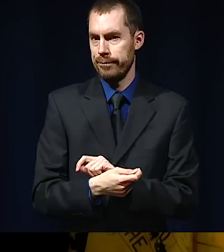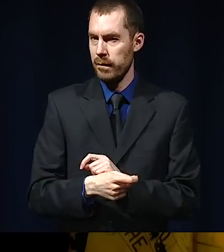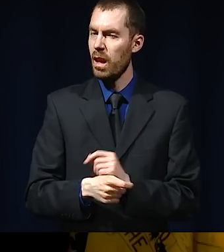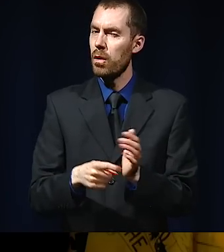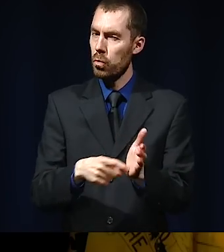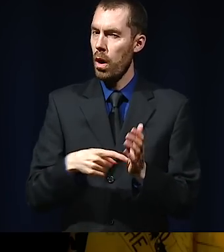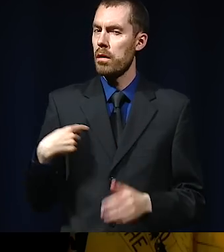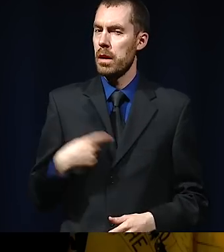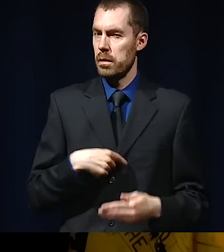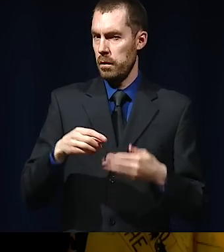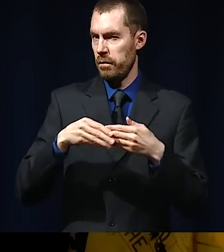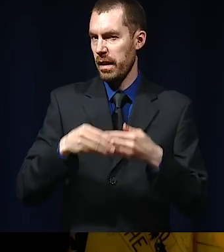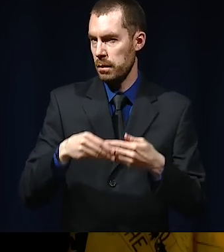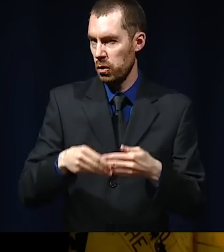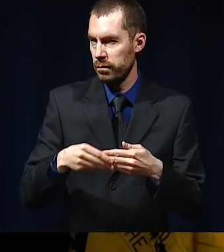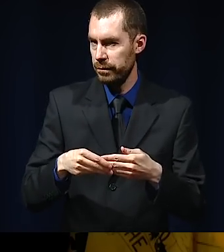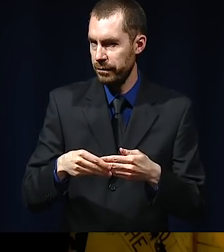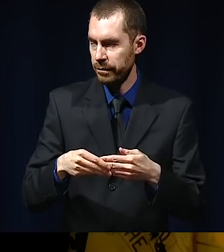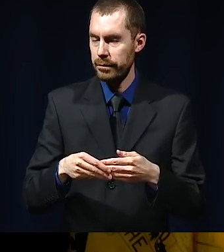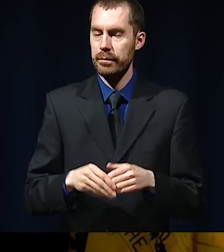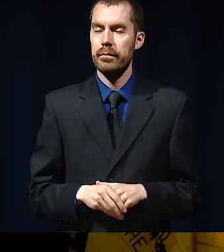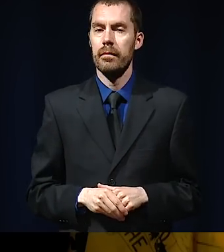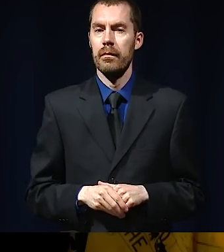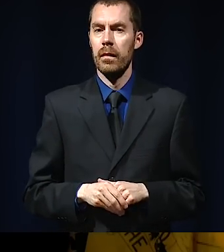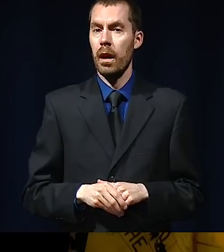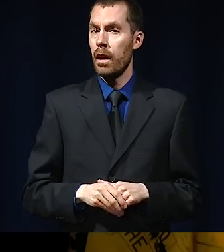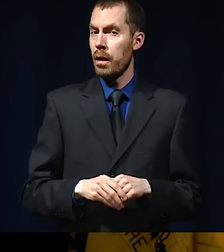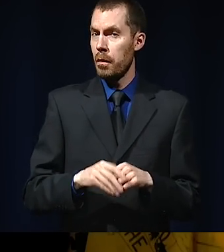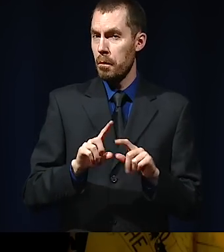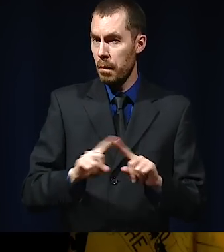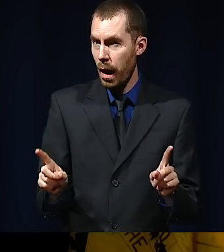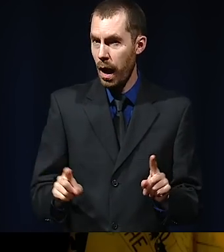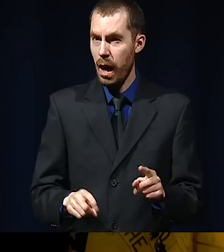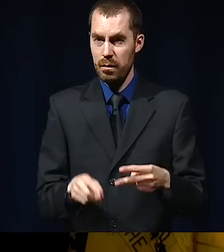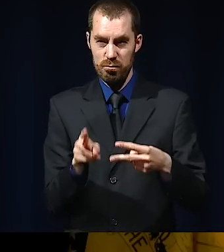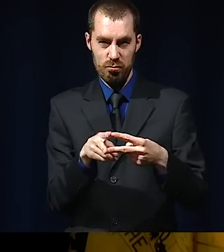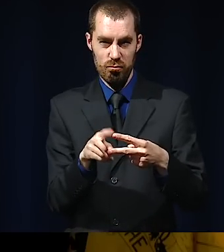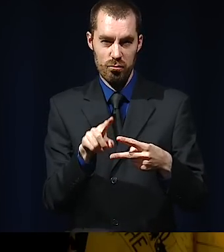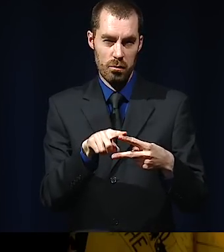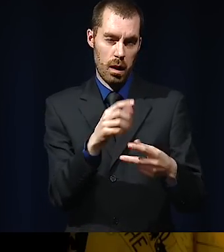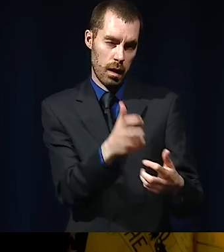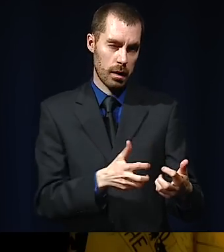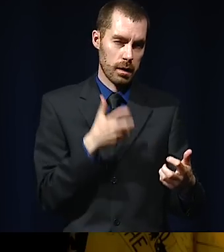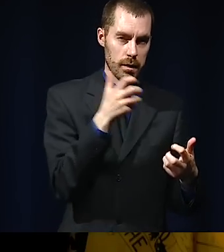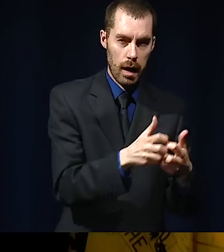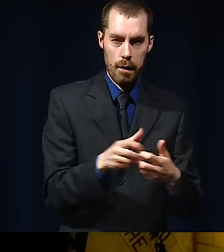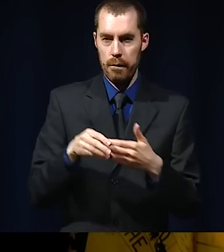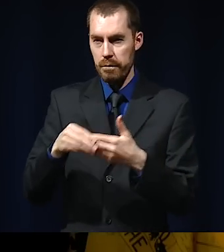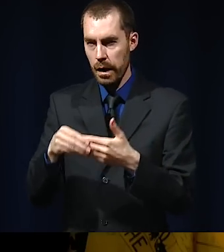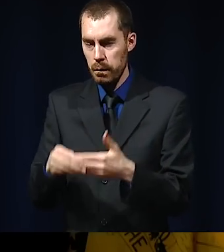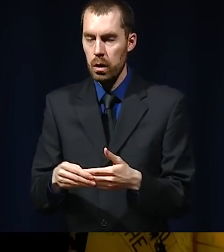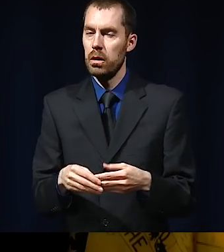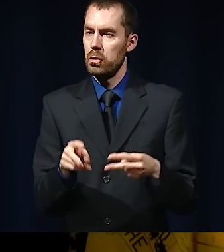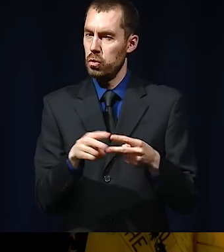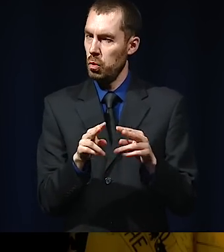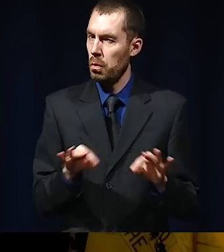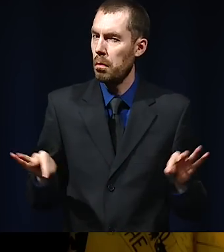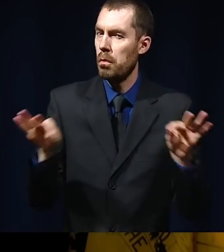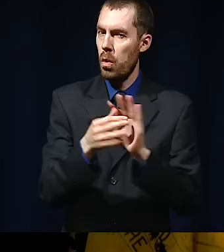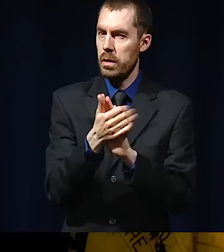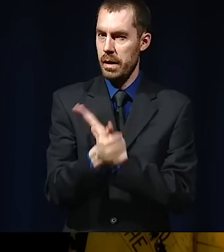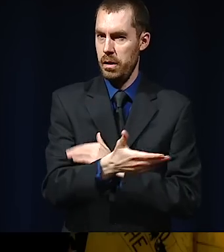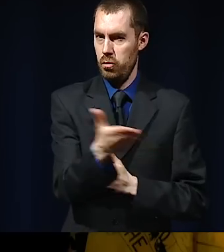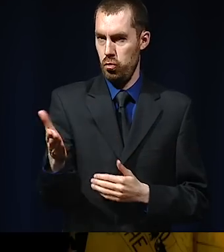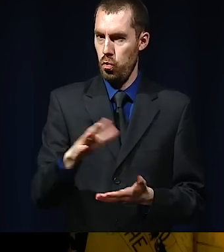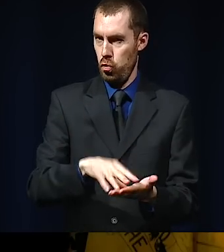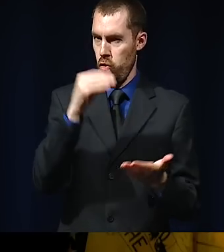in the face of adversity is required. In the end, though, adaptability and flexibility are essential skills your time at Western has given you. It